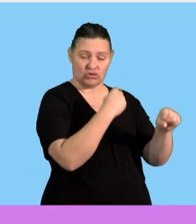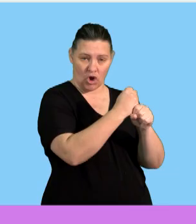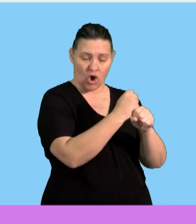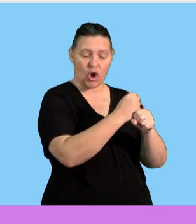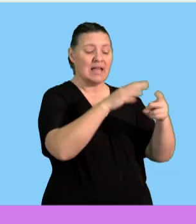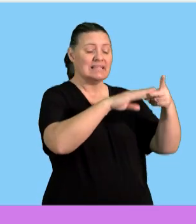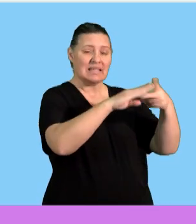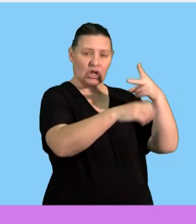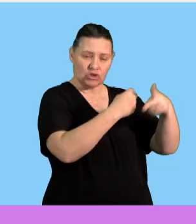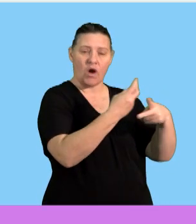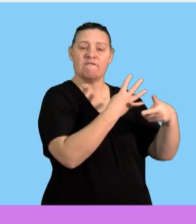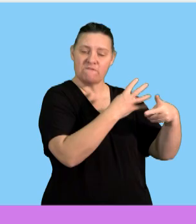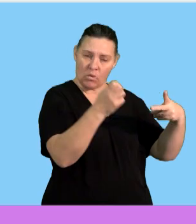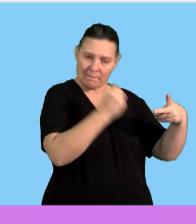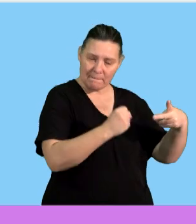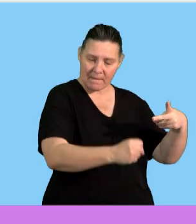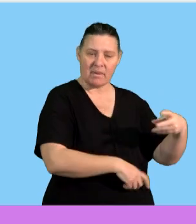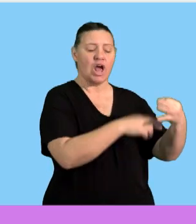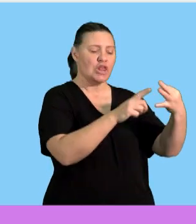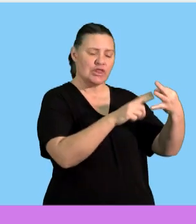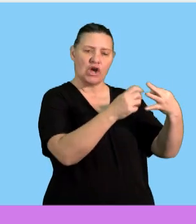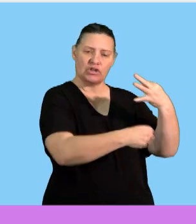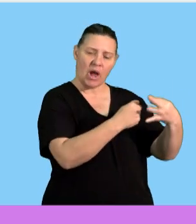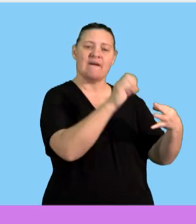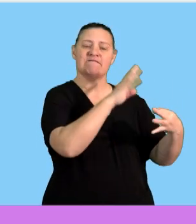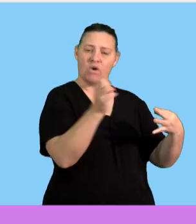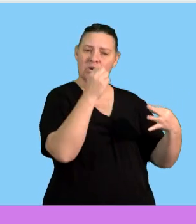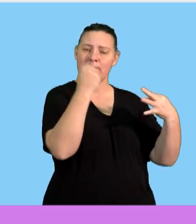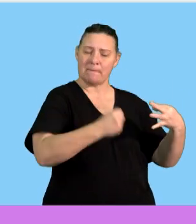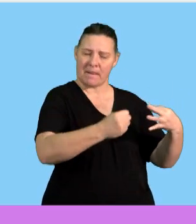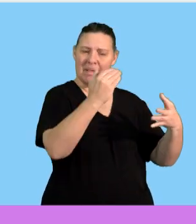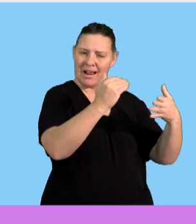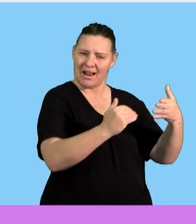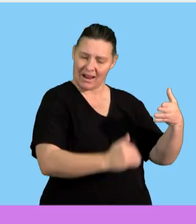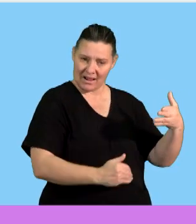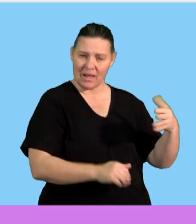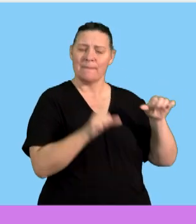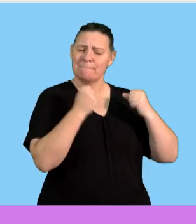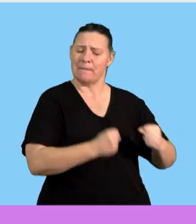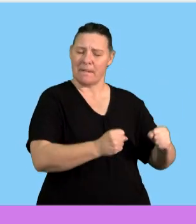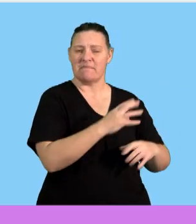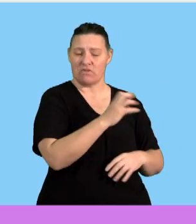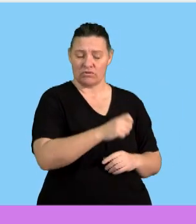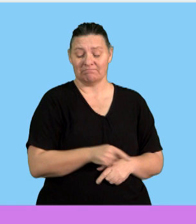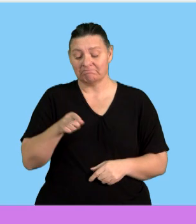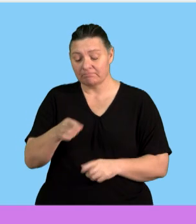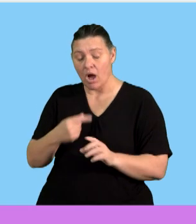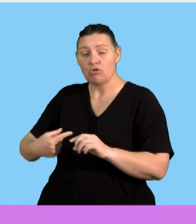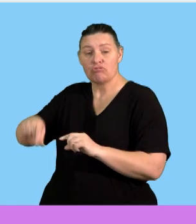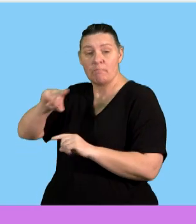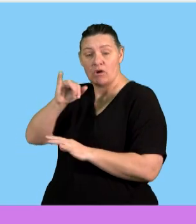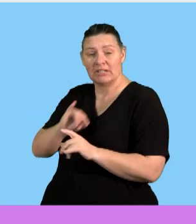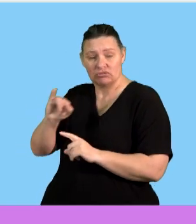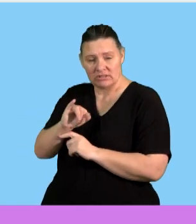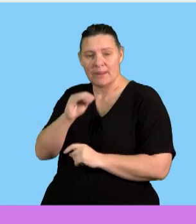I will continue earning only 400 Rand for every other year. Compound